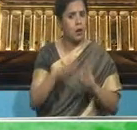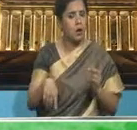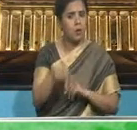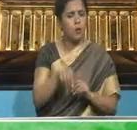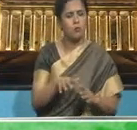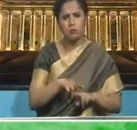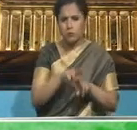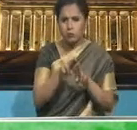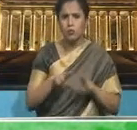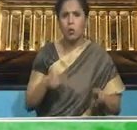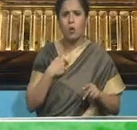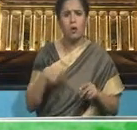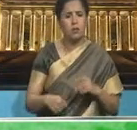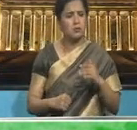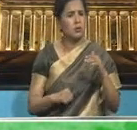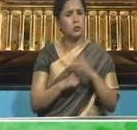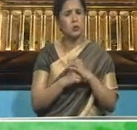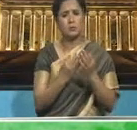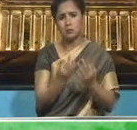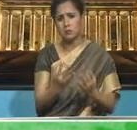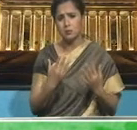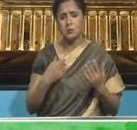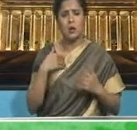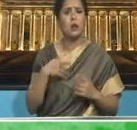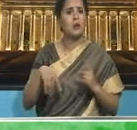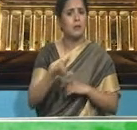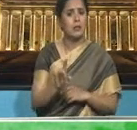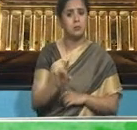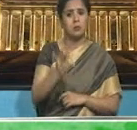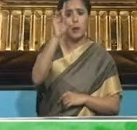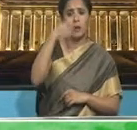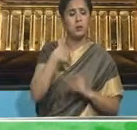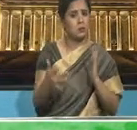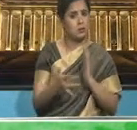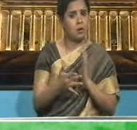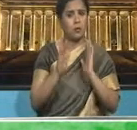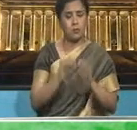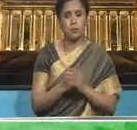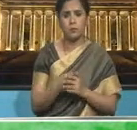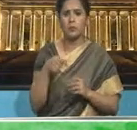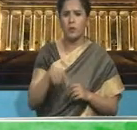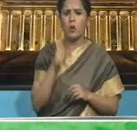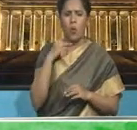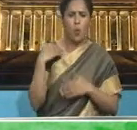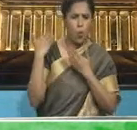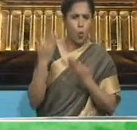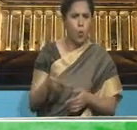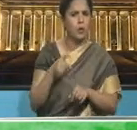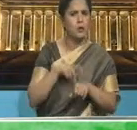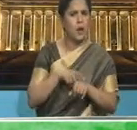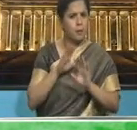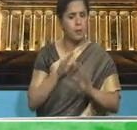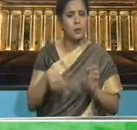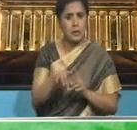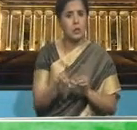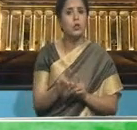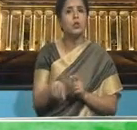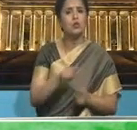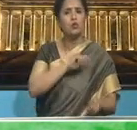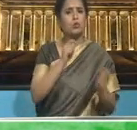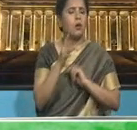handful of pioneers in space technology. As long-pending reforms in this sector